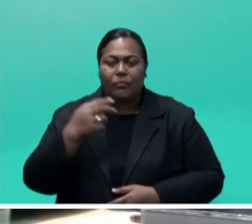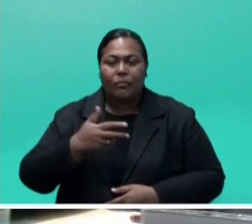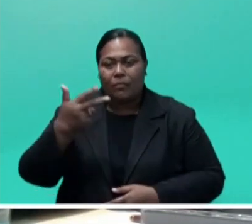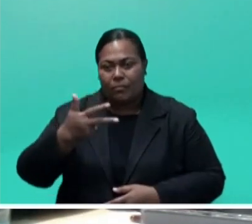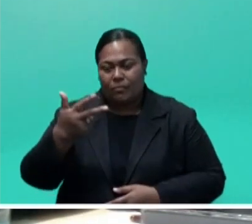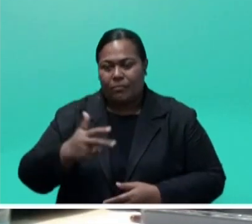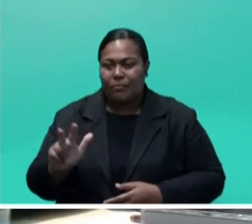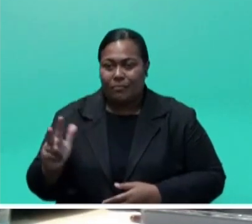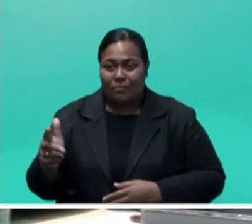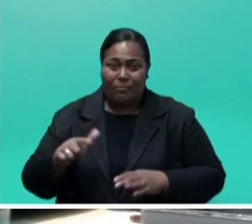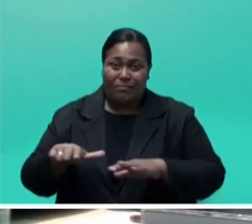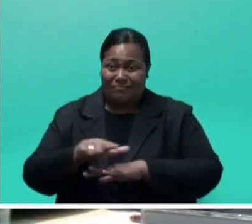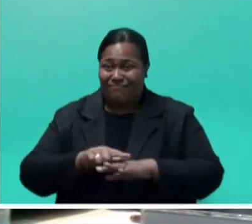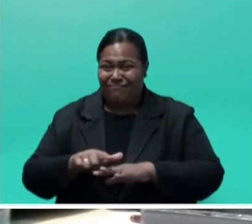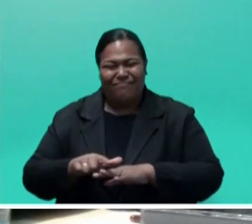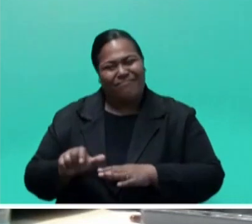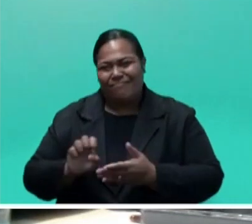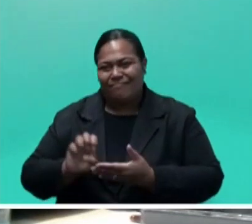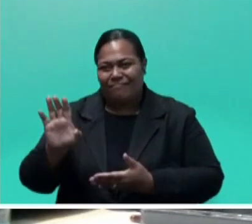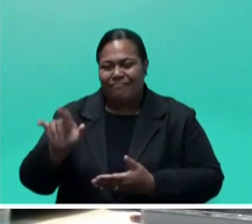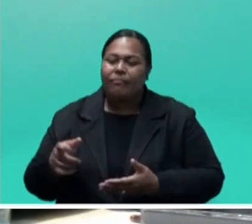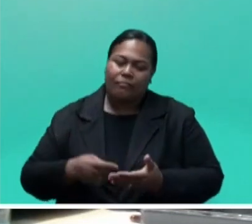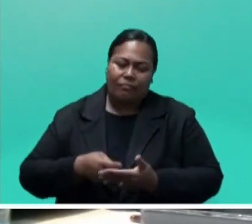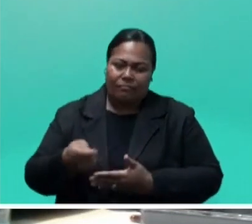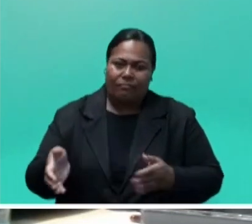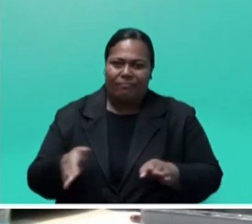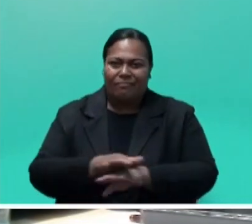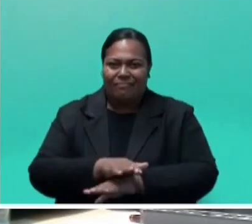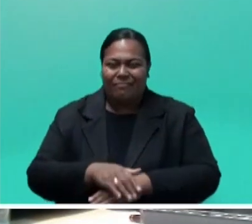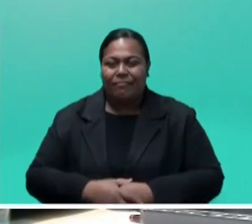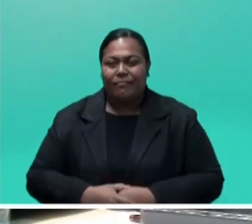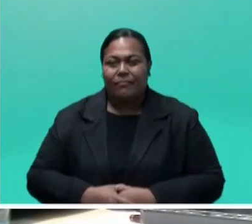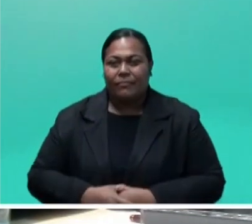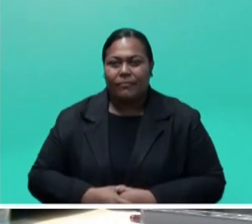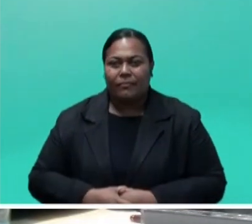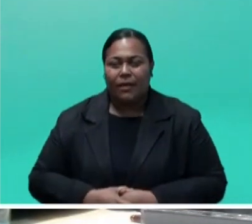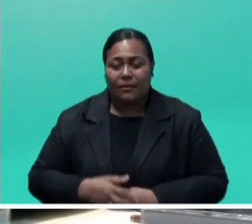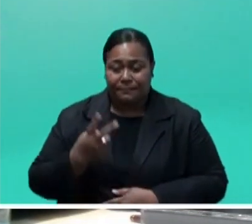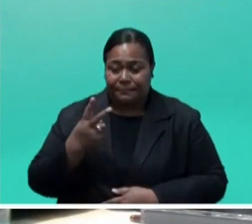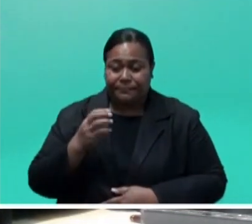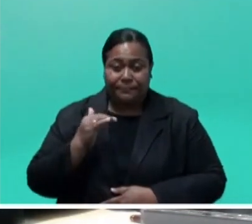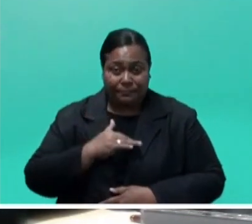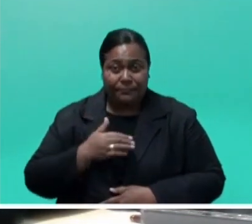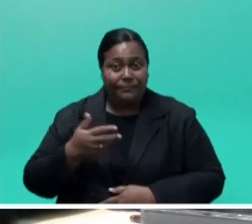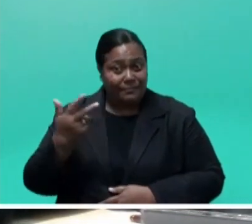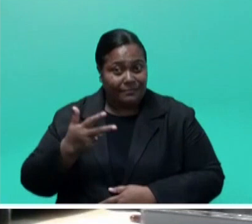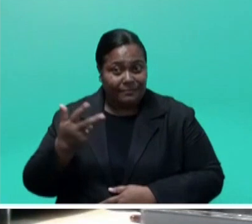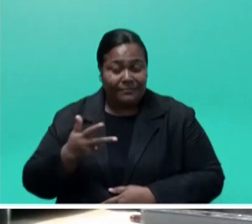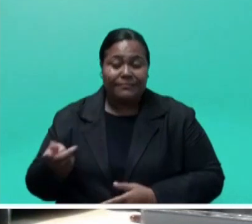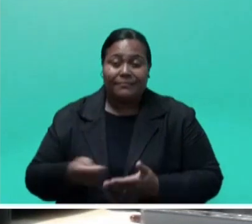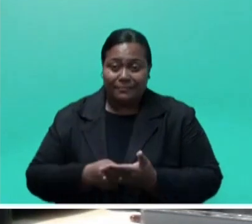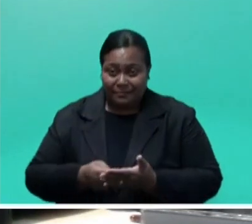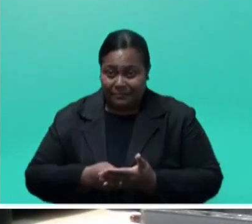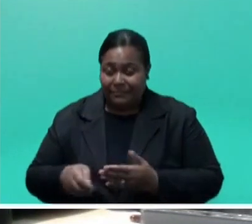payment for outstanding lease premiums. Of these 218 leases, Mr. Speaker, 42 is for the cane